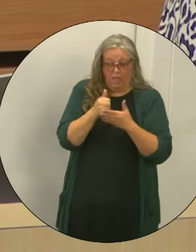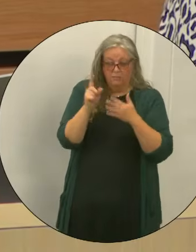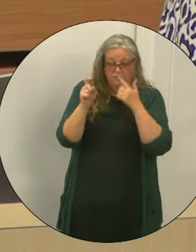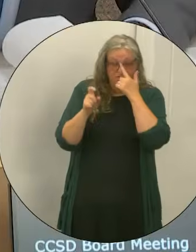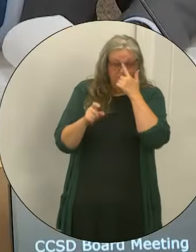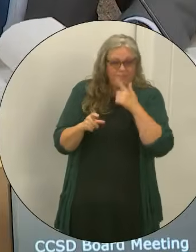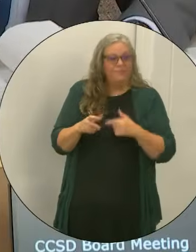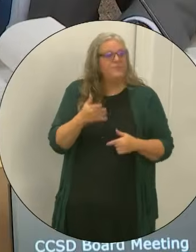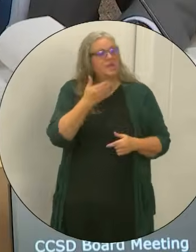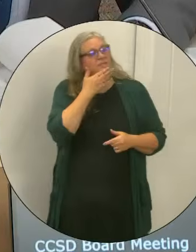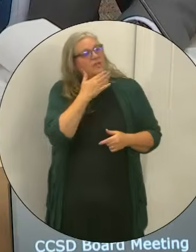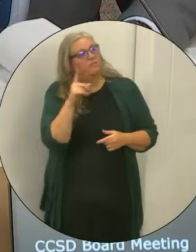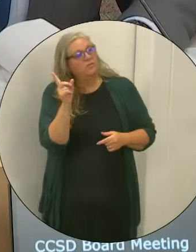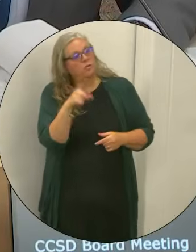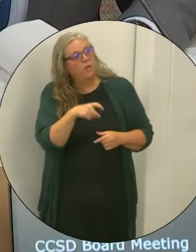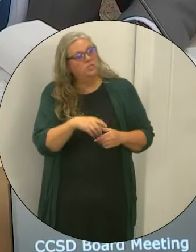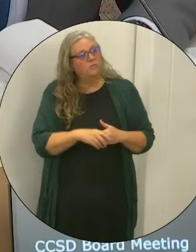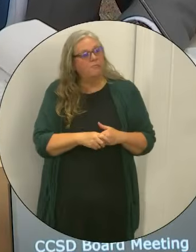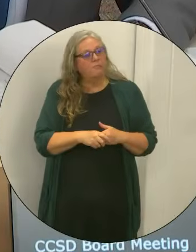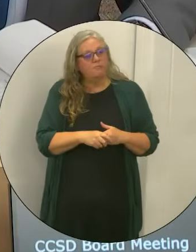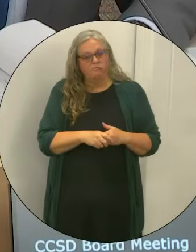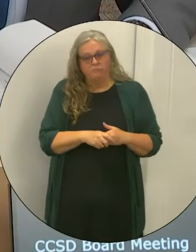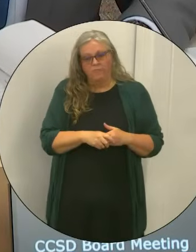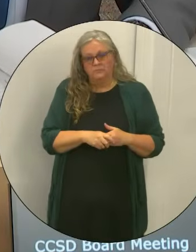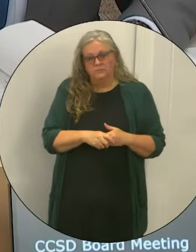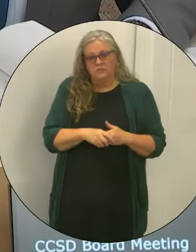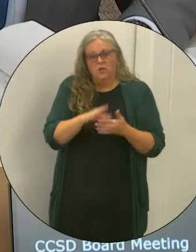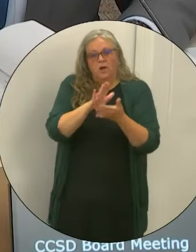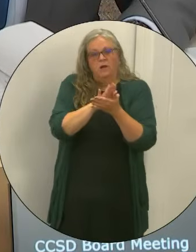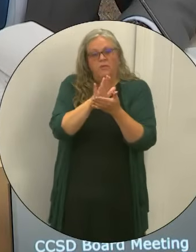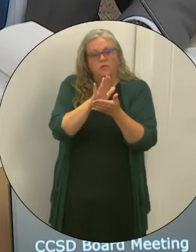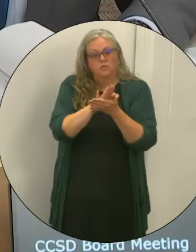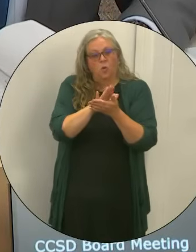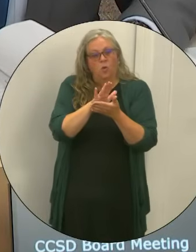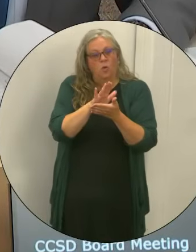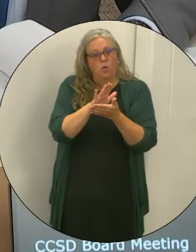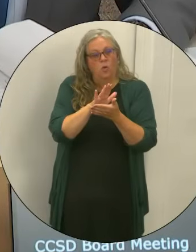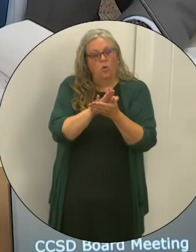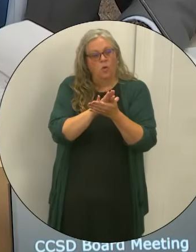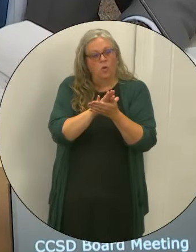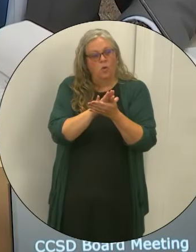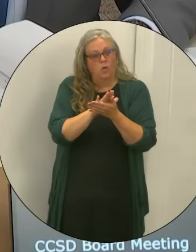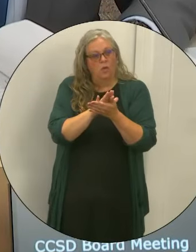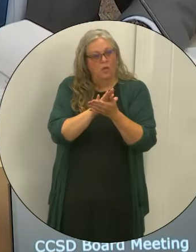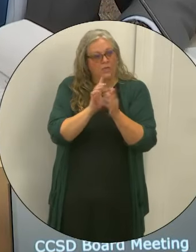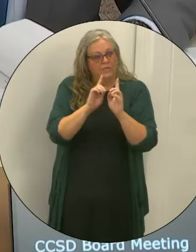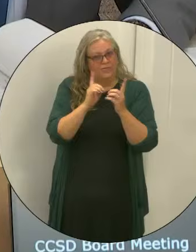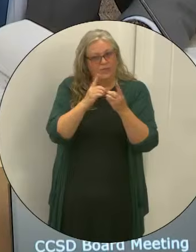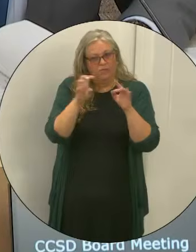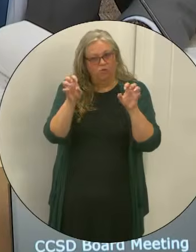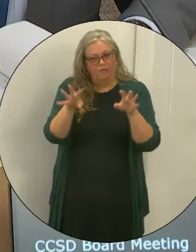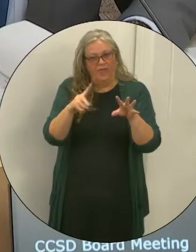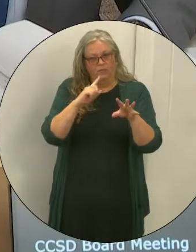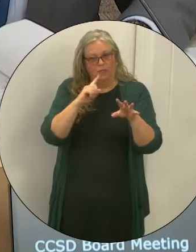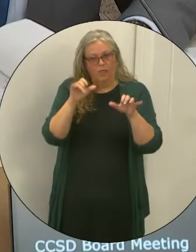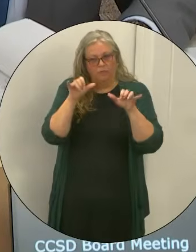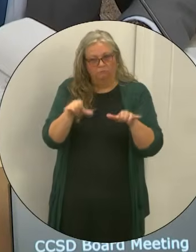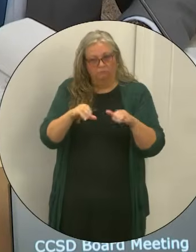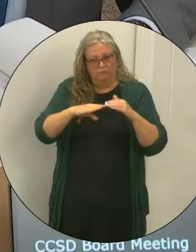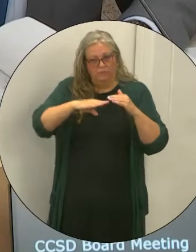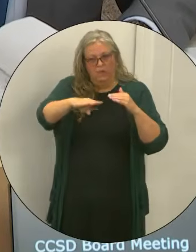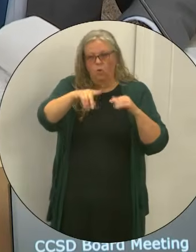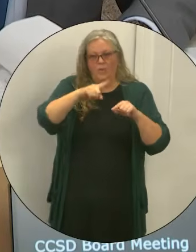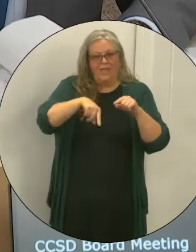Thank you for the question. With the district-wide survey, it is a very static piece, and so there's not an opportunity to explain